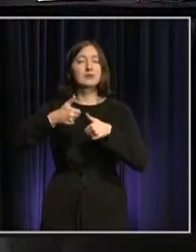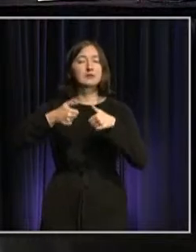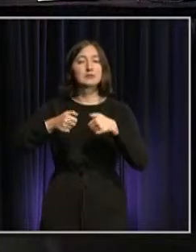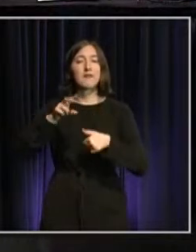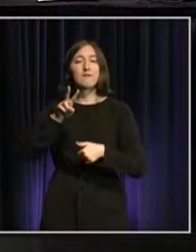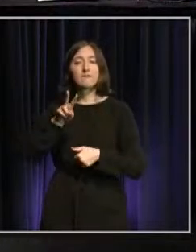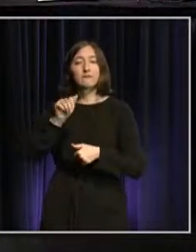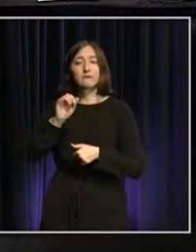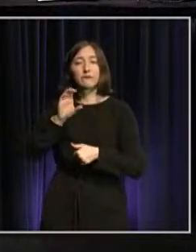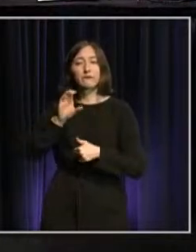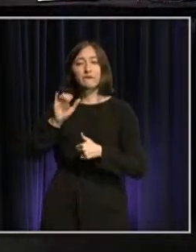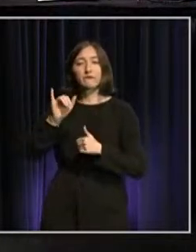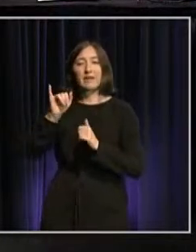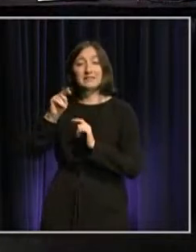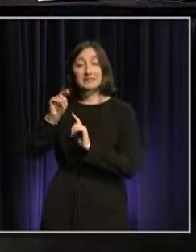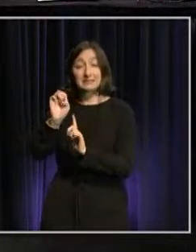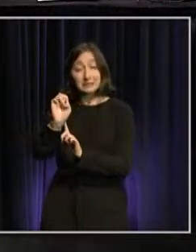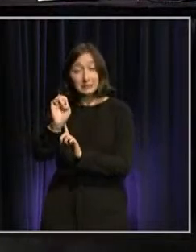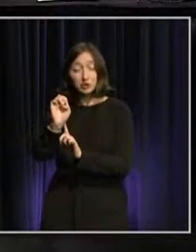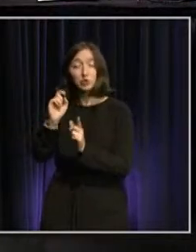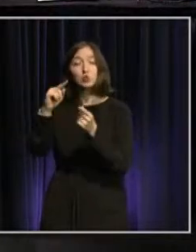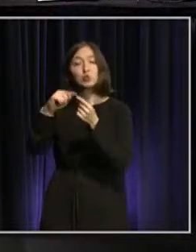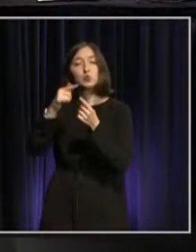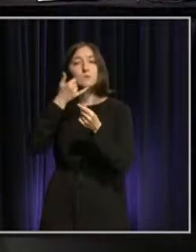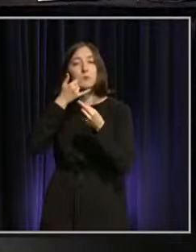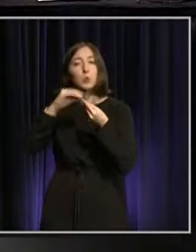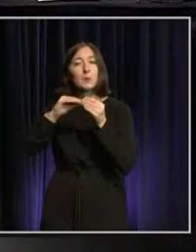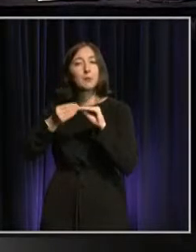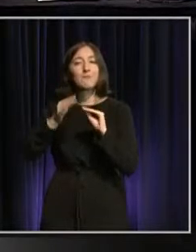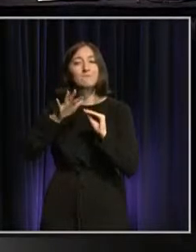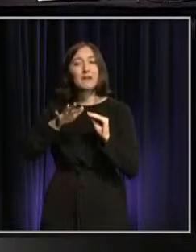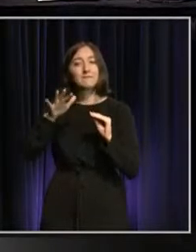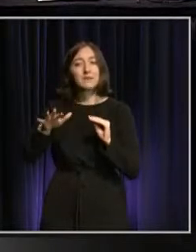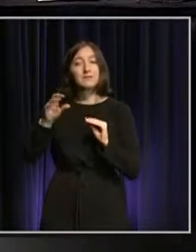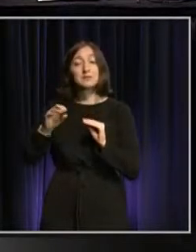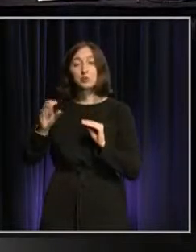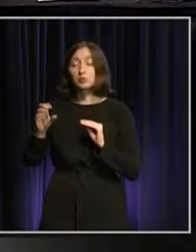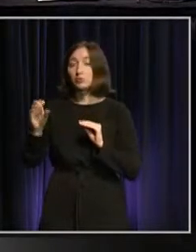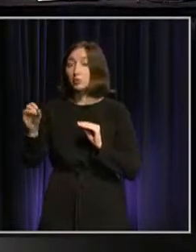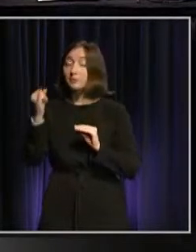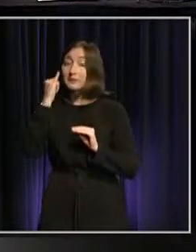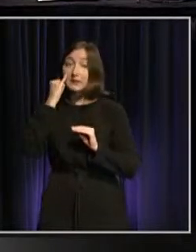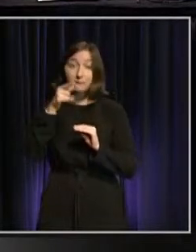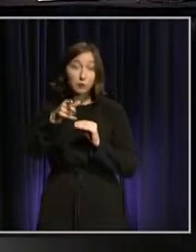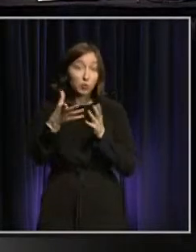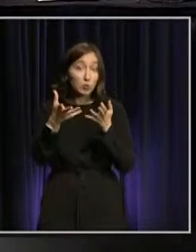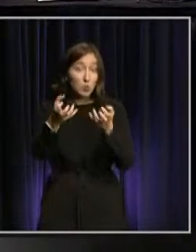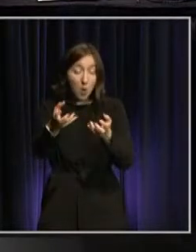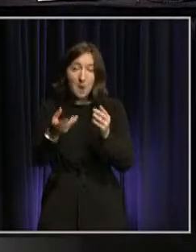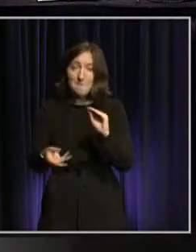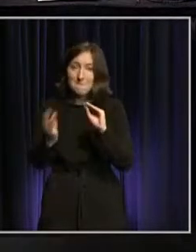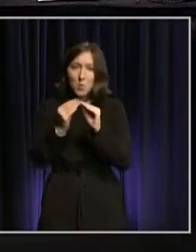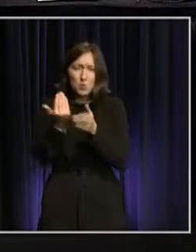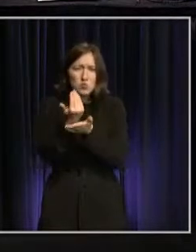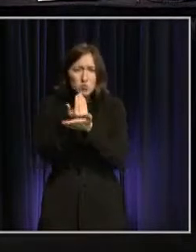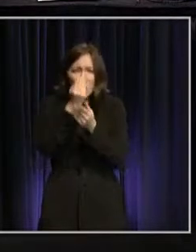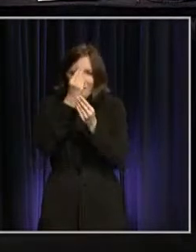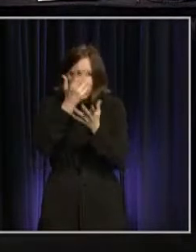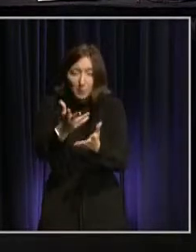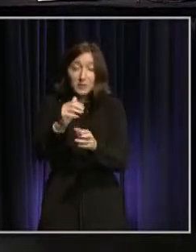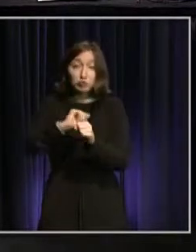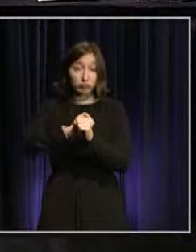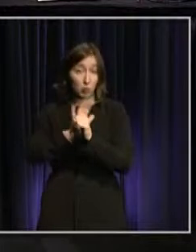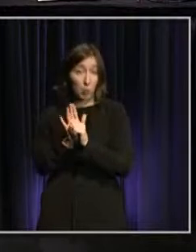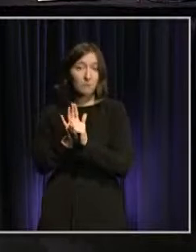or vacuna to 55000. And finally, if you want to get the latest on COVID-19 in our community, text COSA-GOV